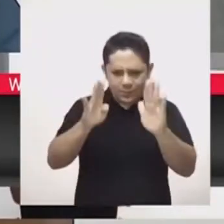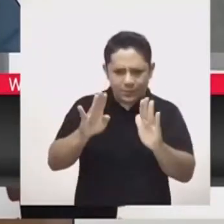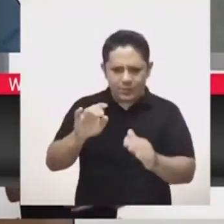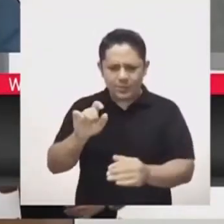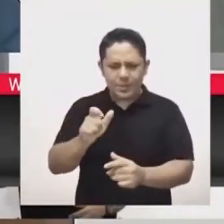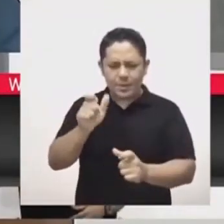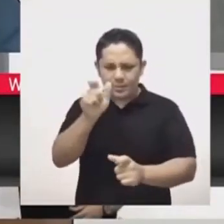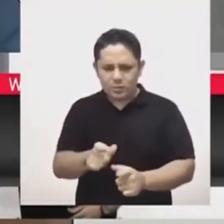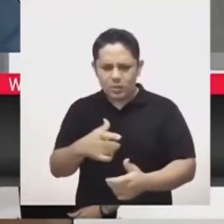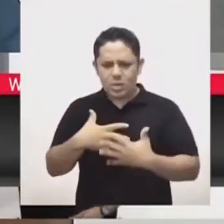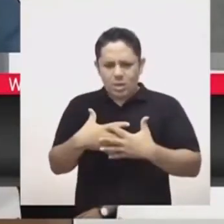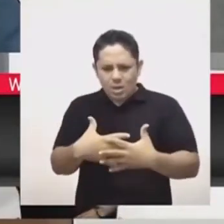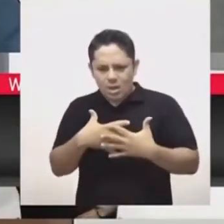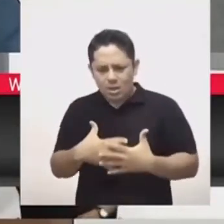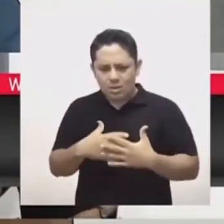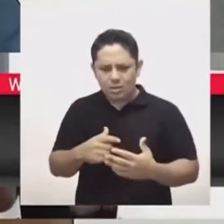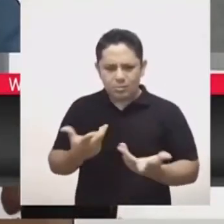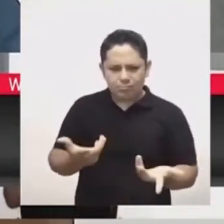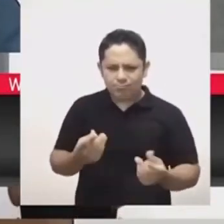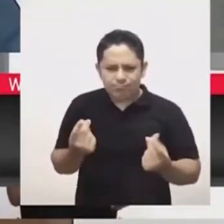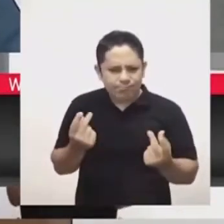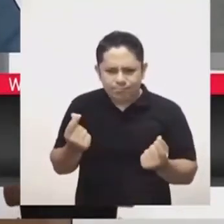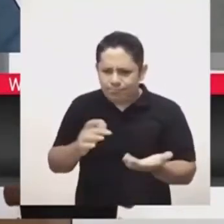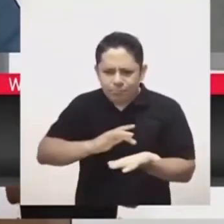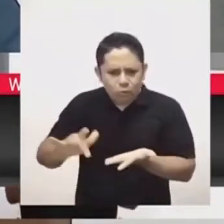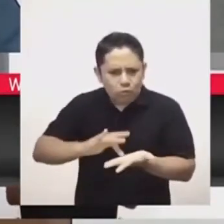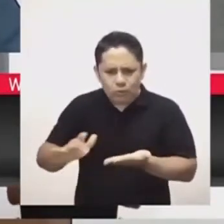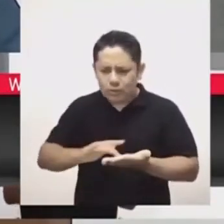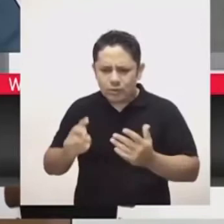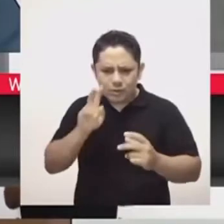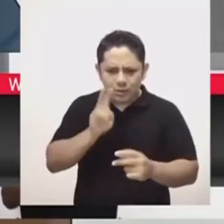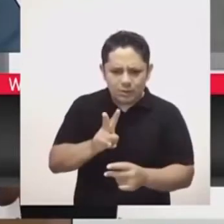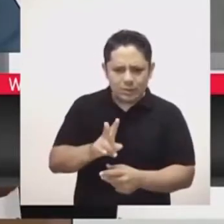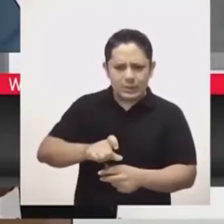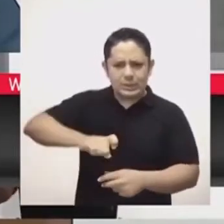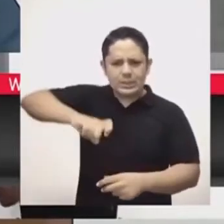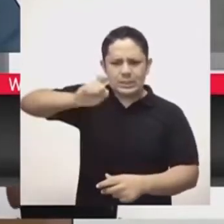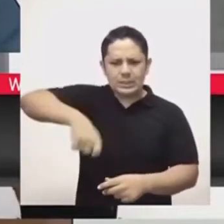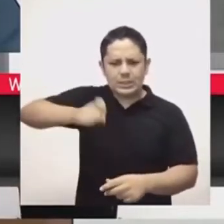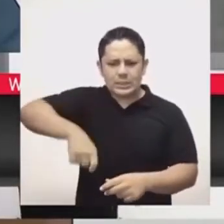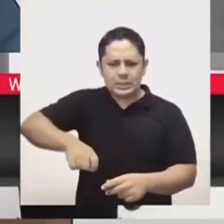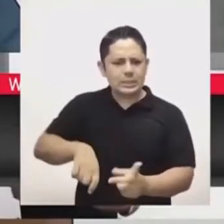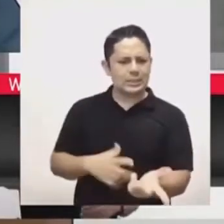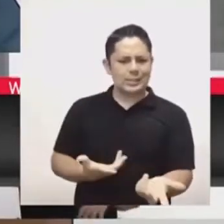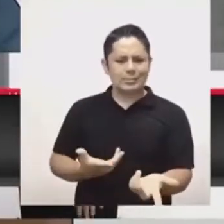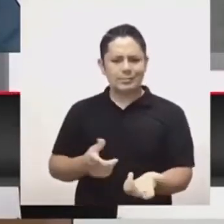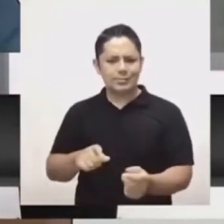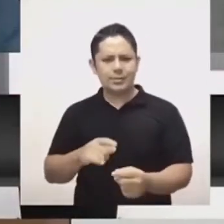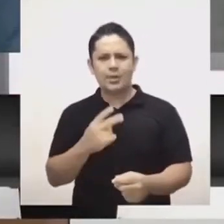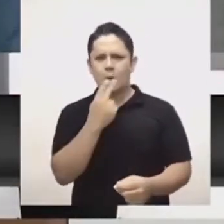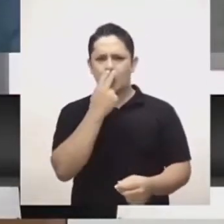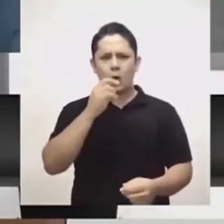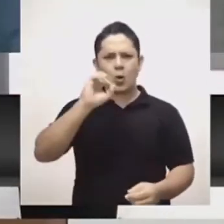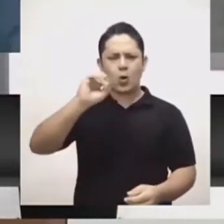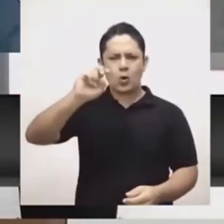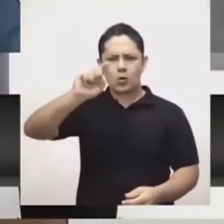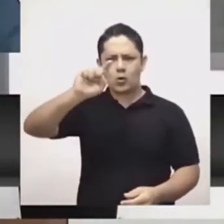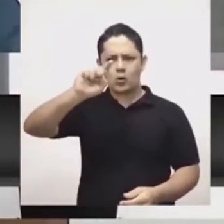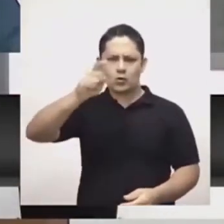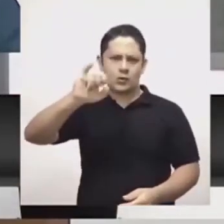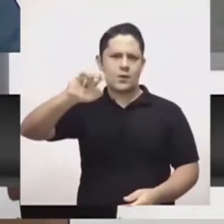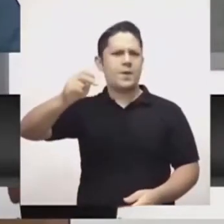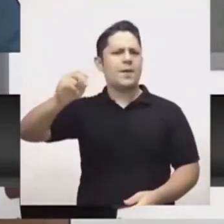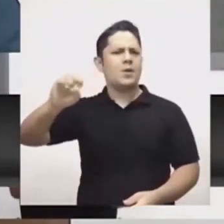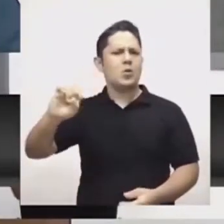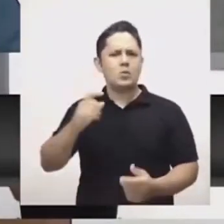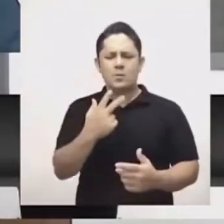and all the disciplinary equipment with which we counted in the emergency department once the patient is infected. Then the